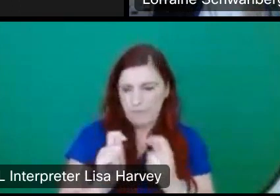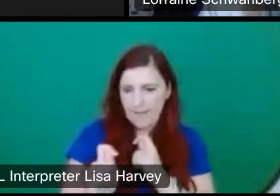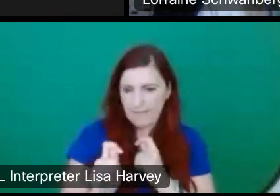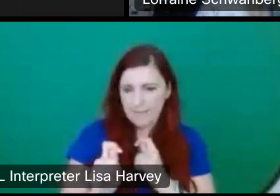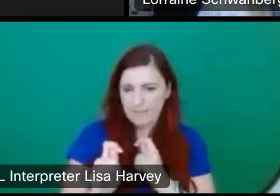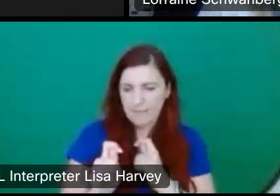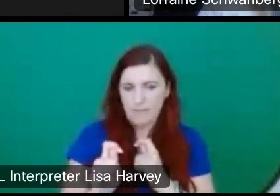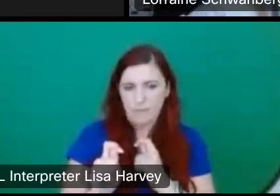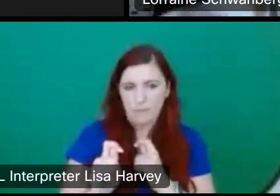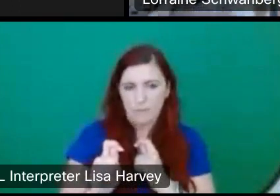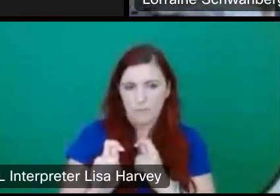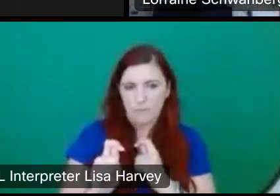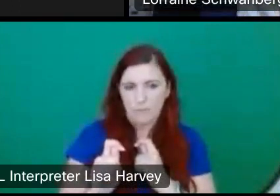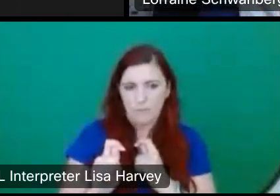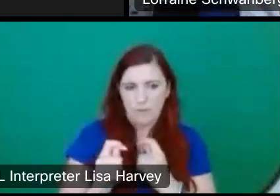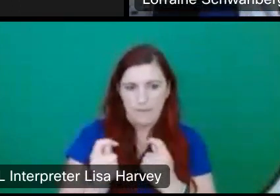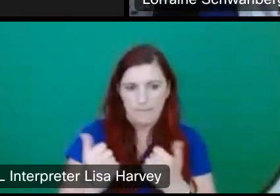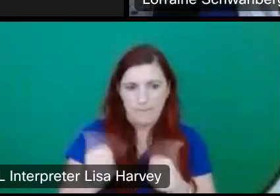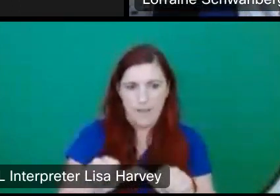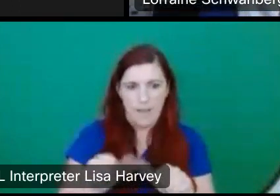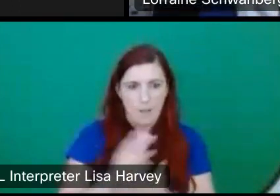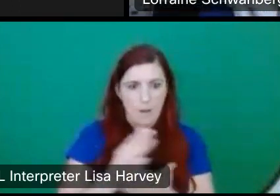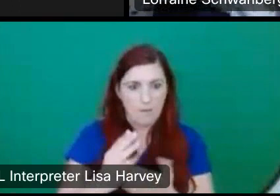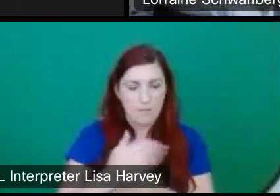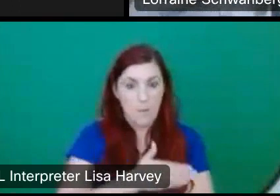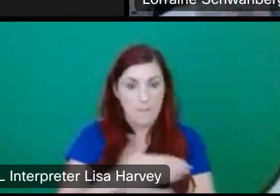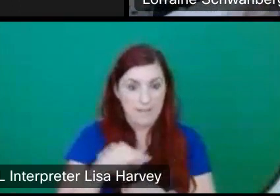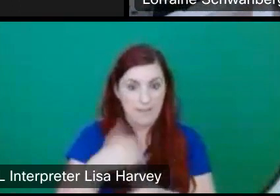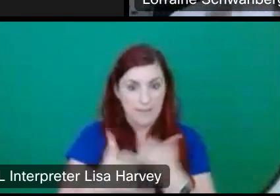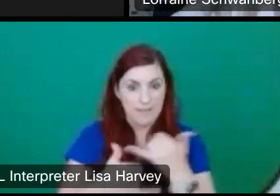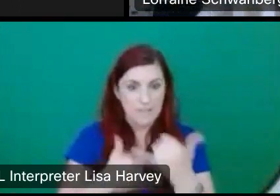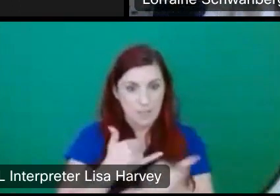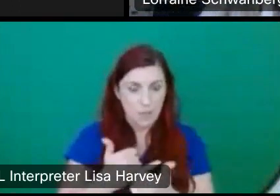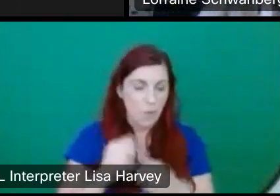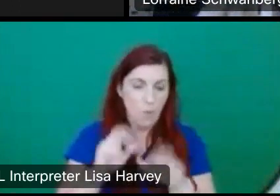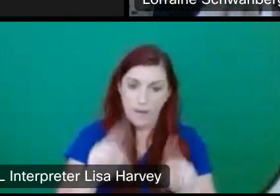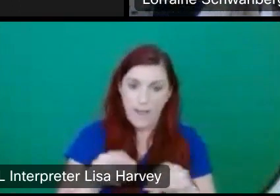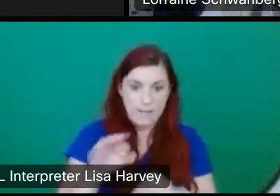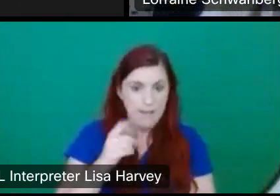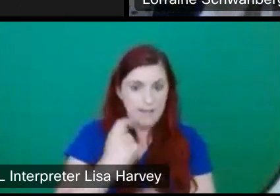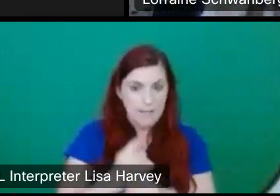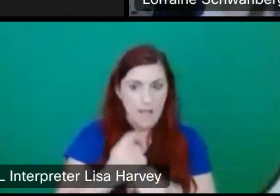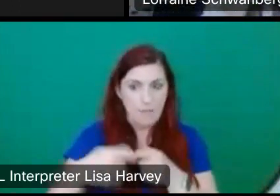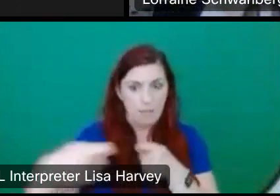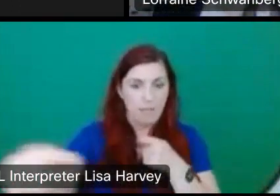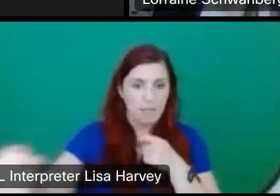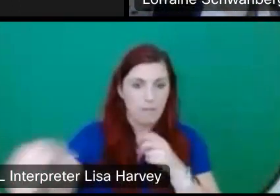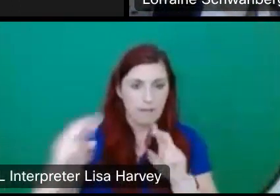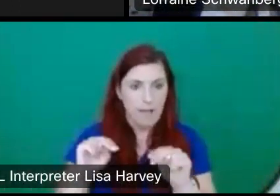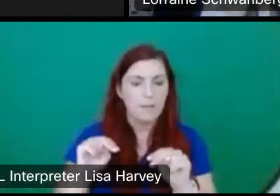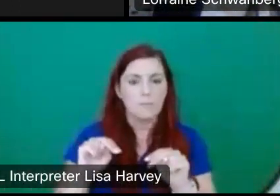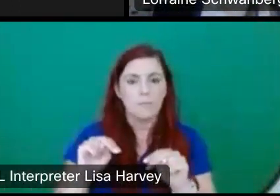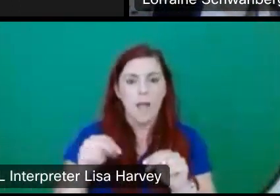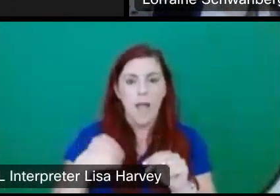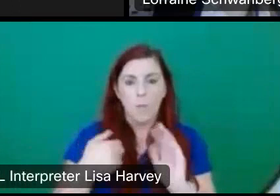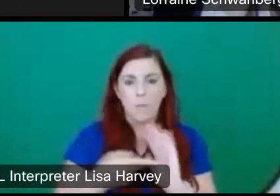just all final parts of it commenced this year. So there can be that kind of a time lag. Our